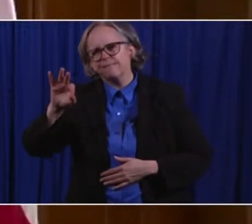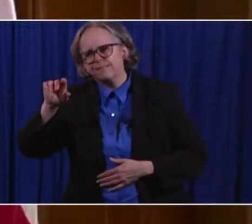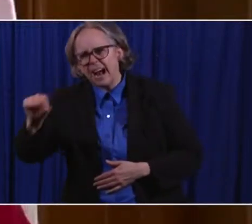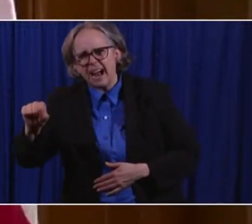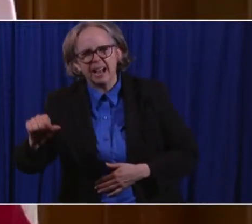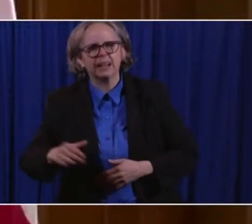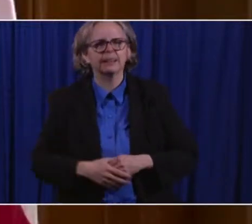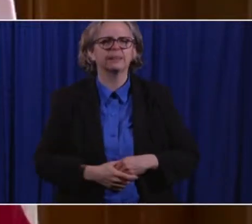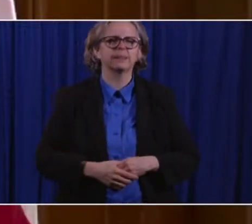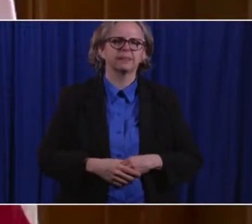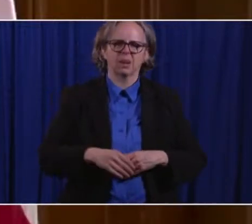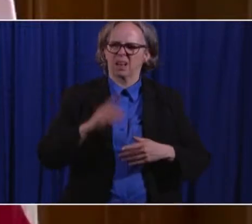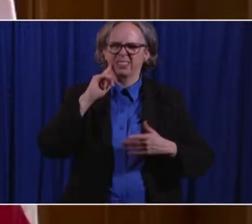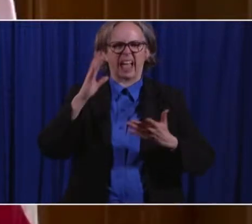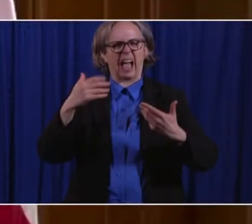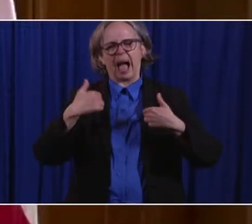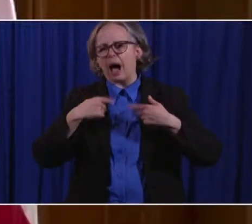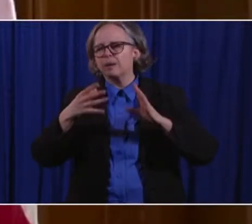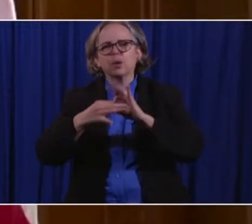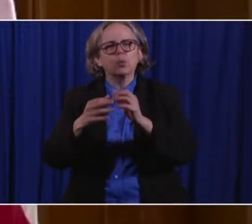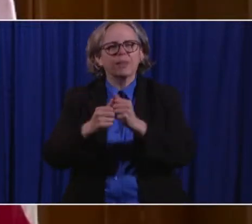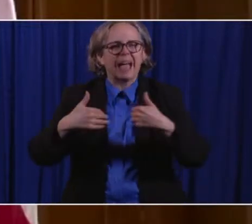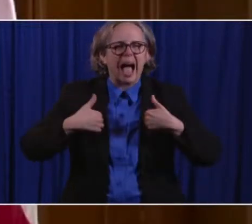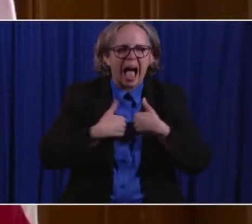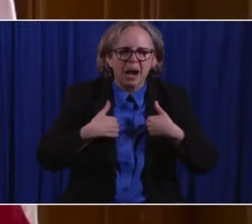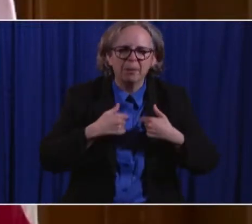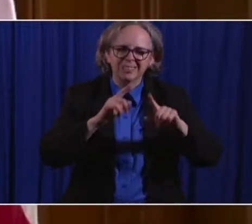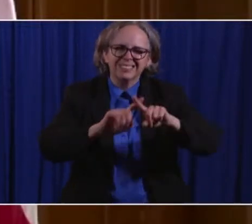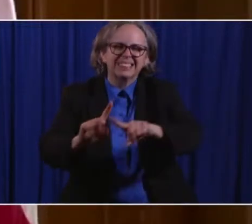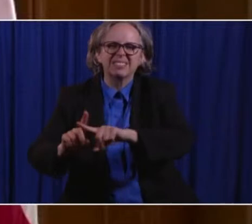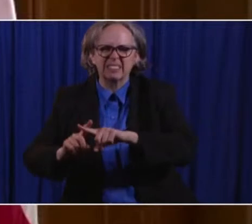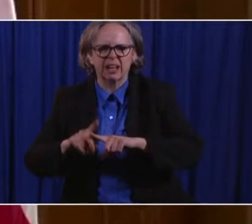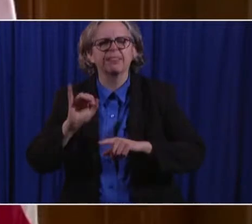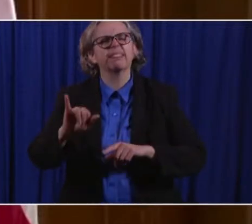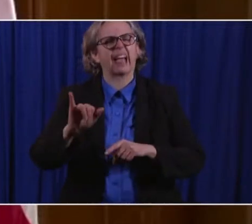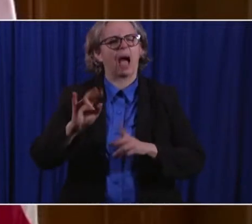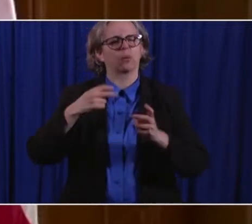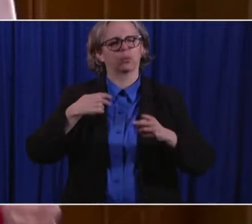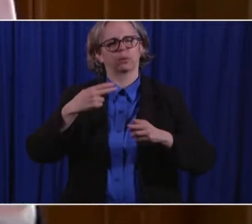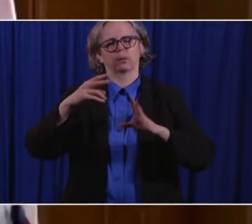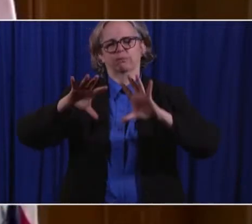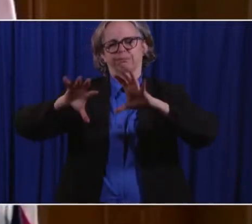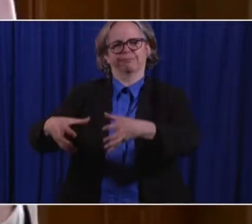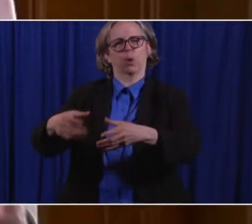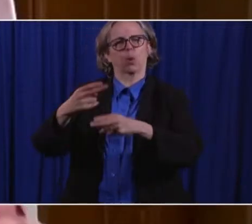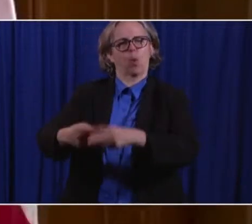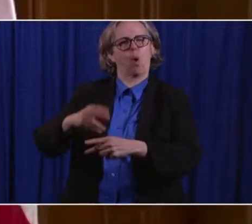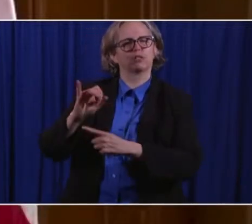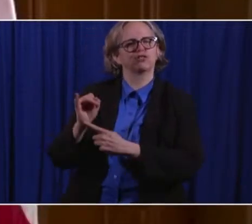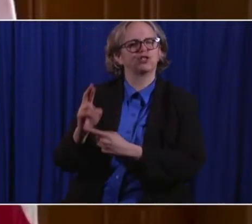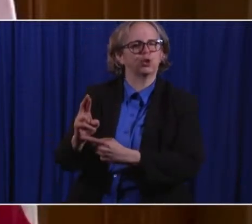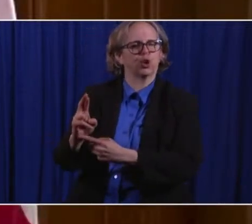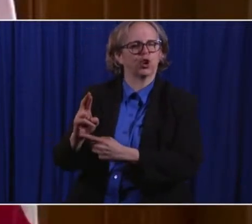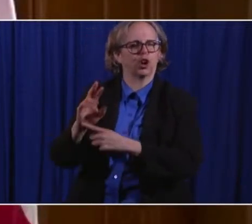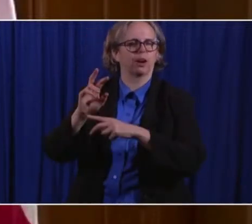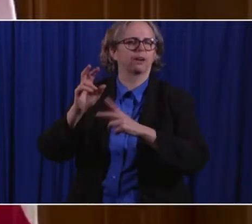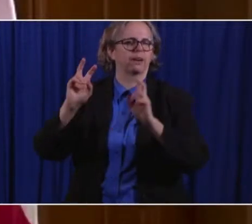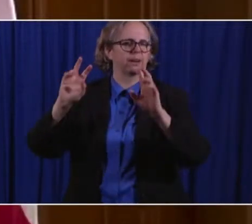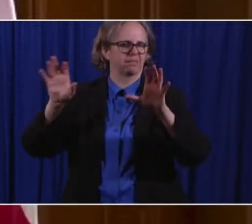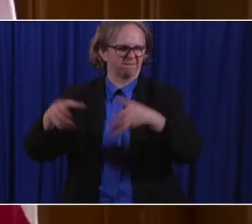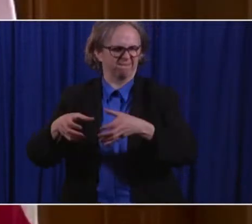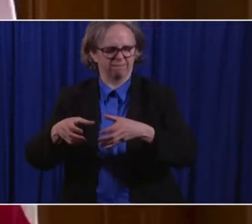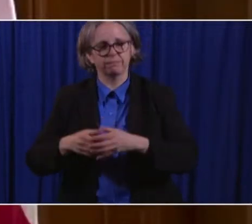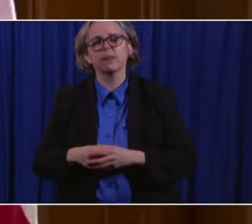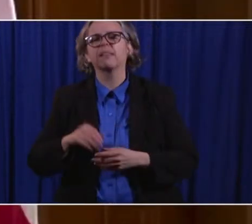and you participate in the junior fair in your local county, having that state fair out there as being aspirational is a great